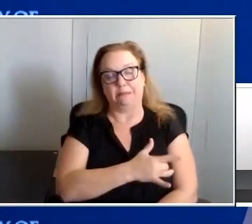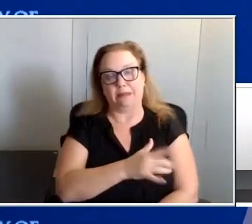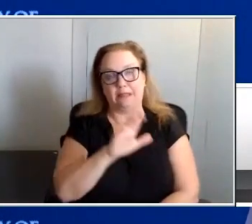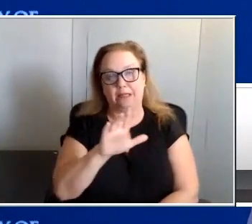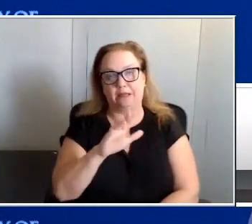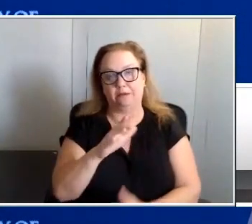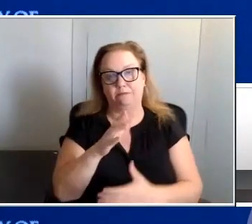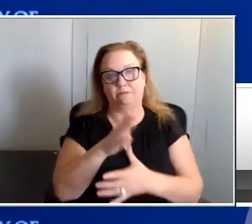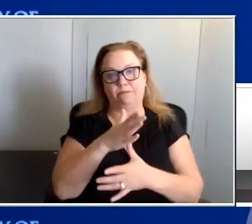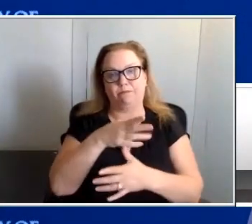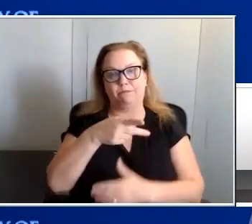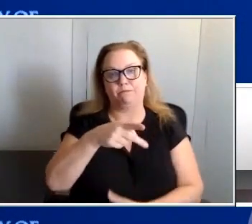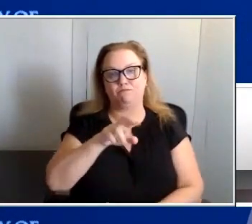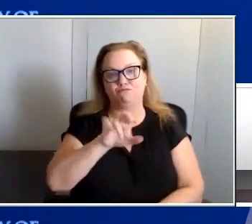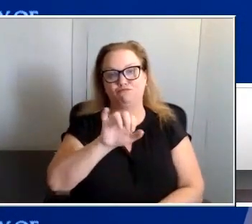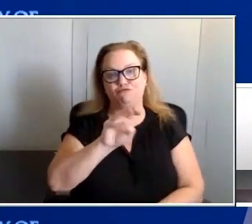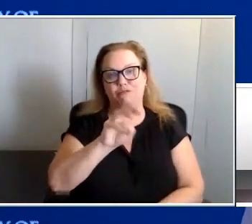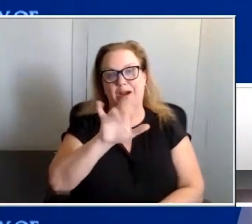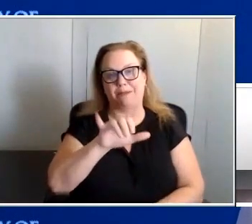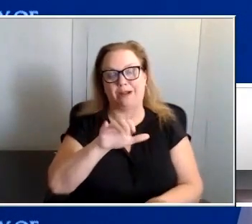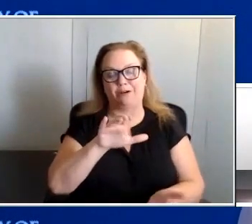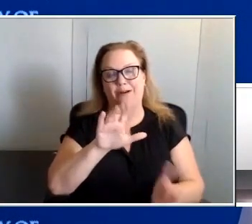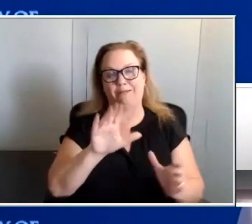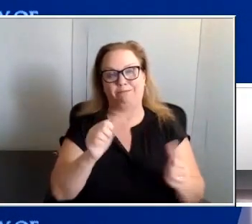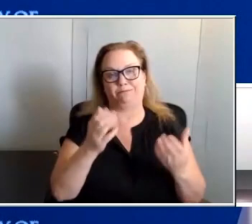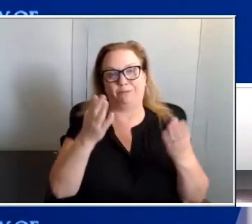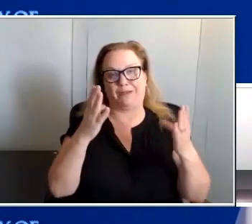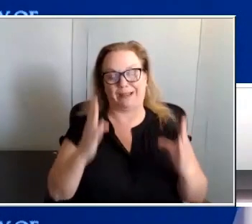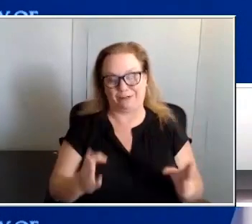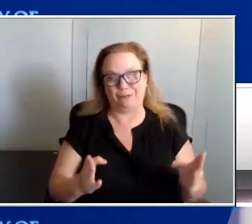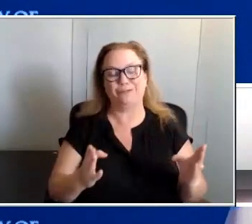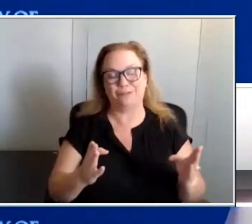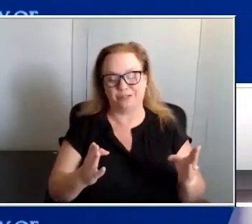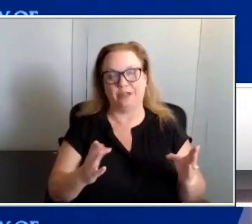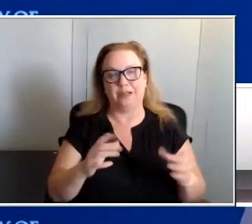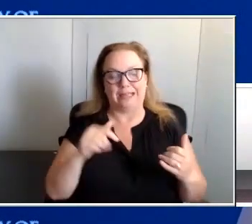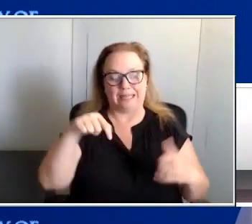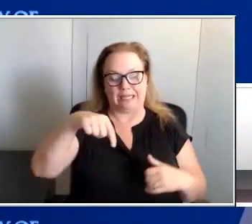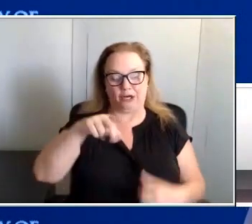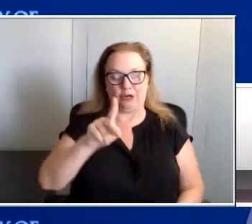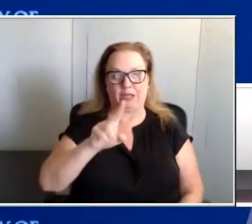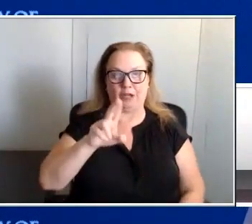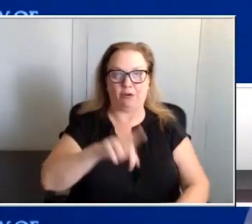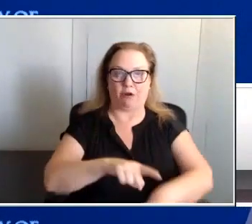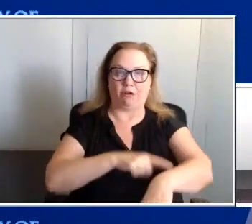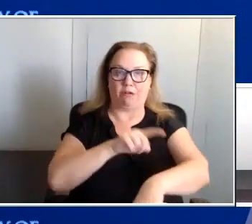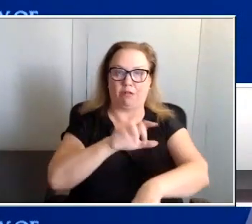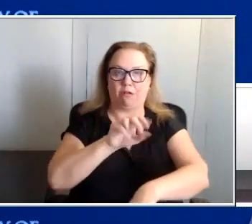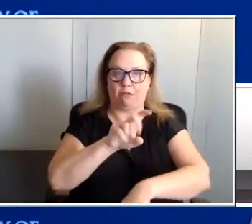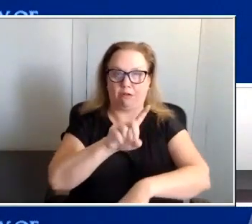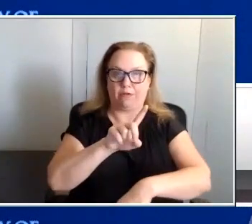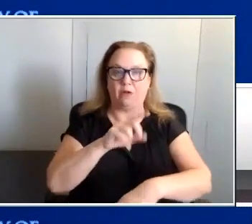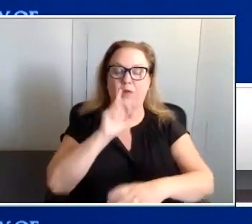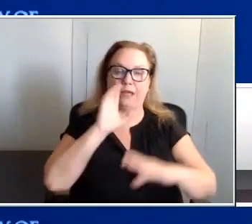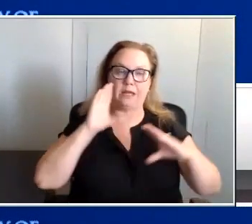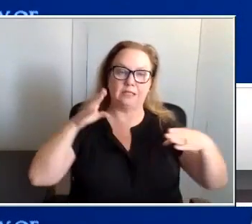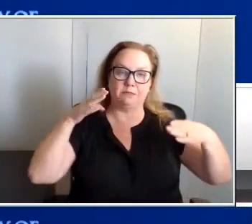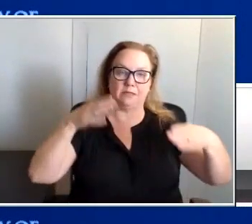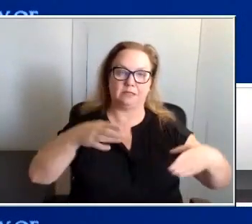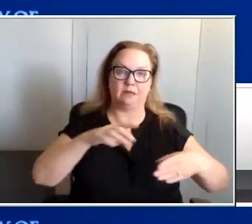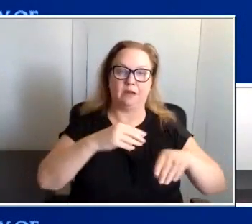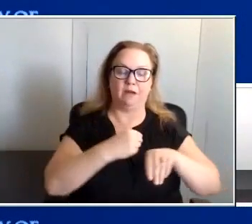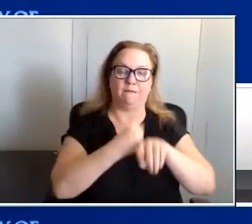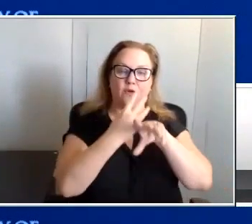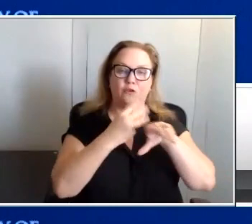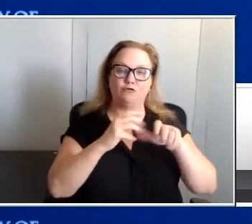care providers. We know here at the health system, our long COVID treatment, we did have a specific virtual clinic, and